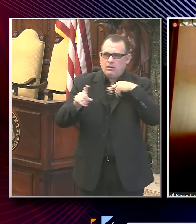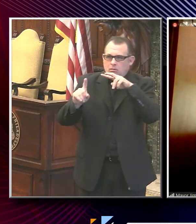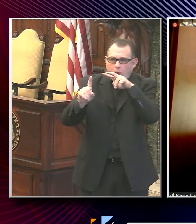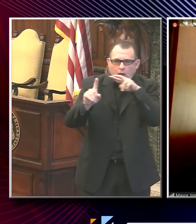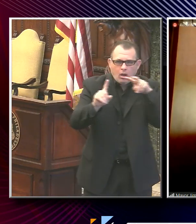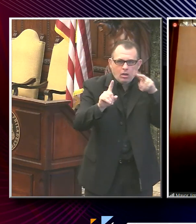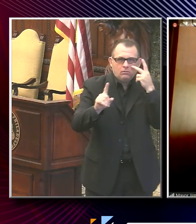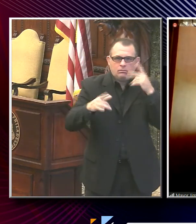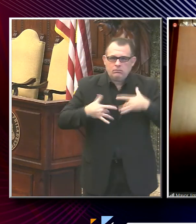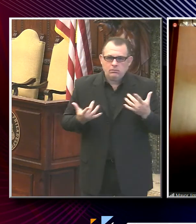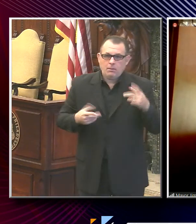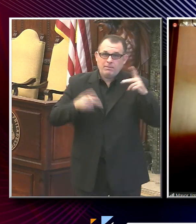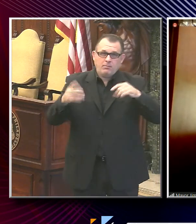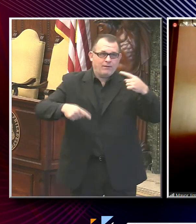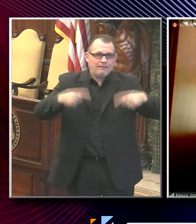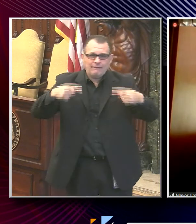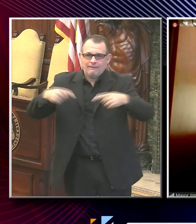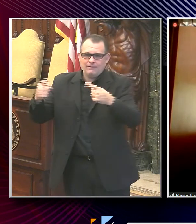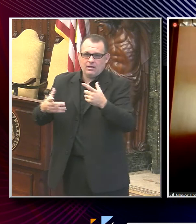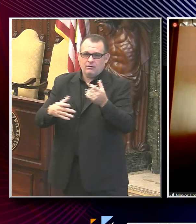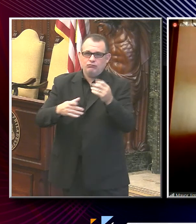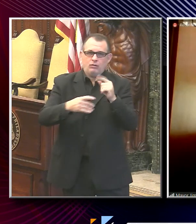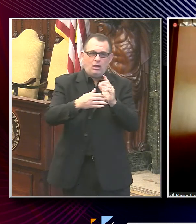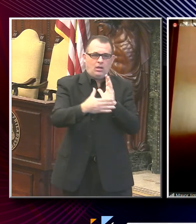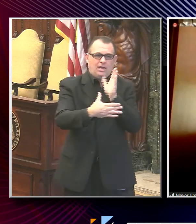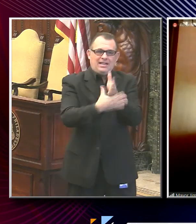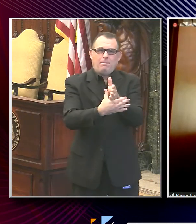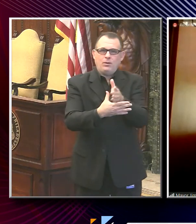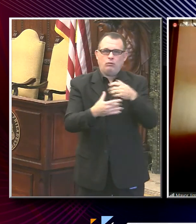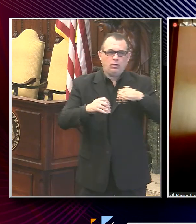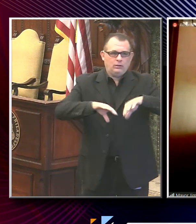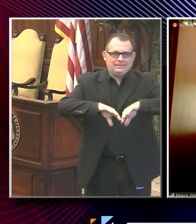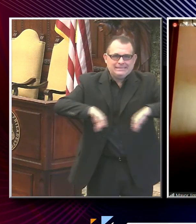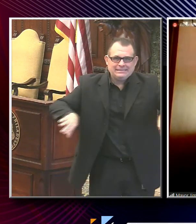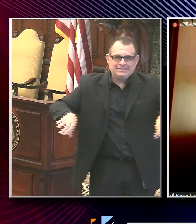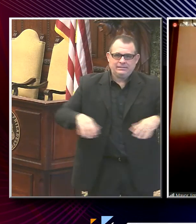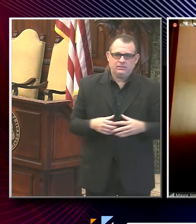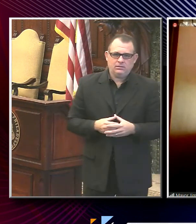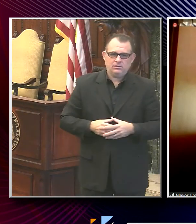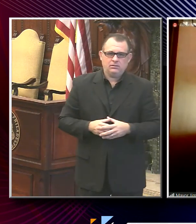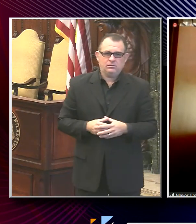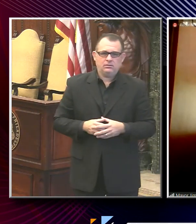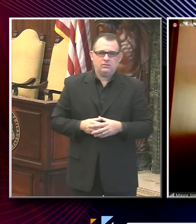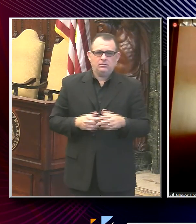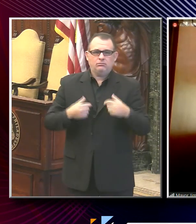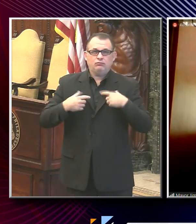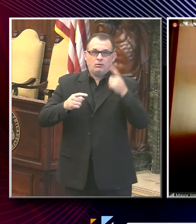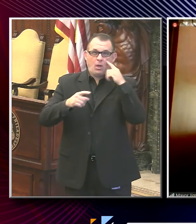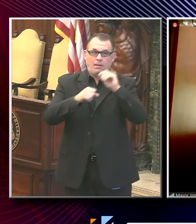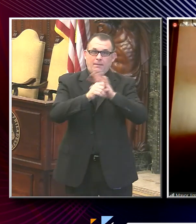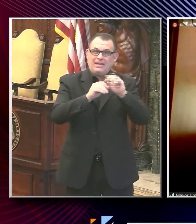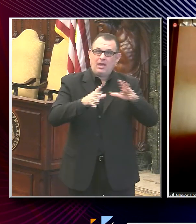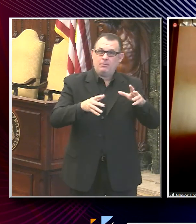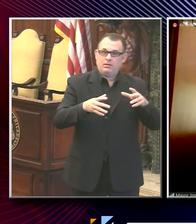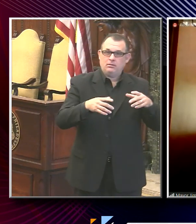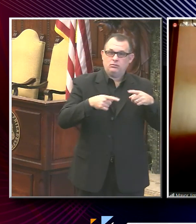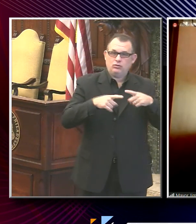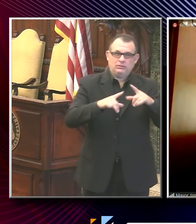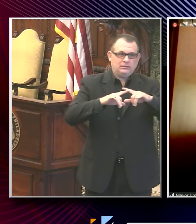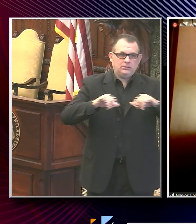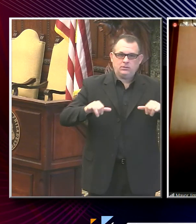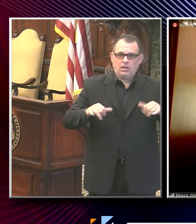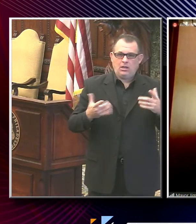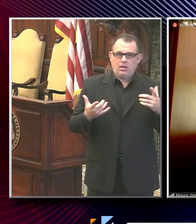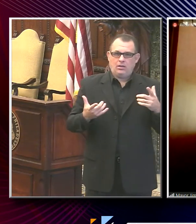between people who are feuding. We're trying to get our group violence initiative off the ground in a pandemic where you really can't, interact with people the way you're